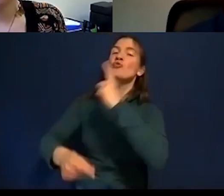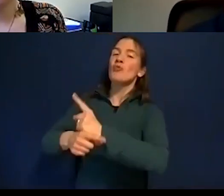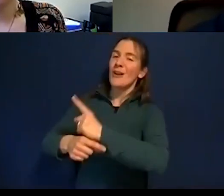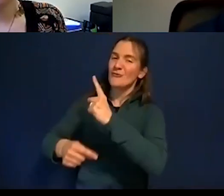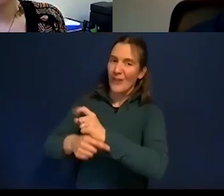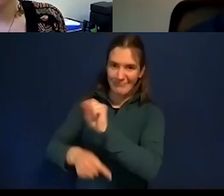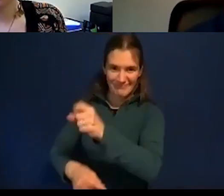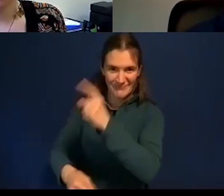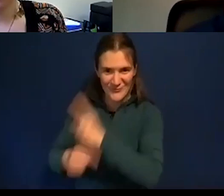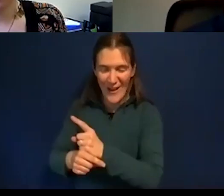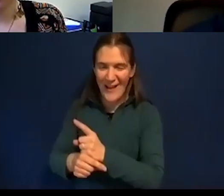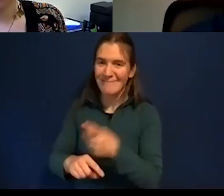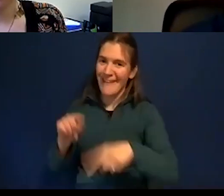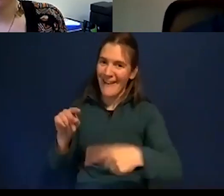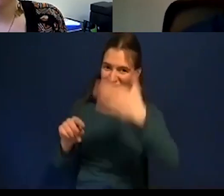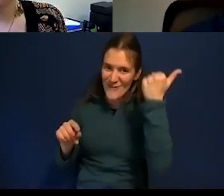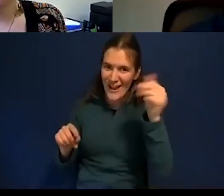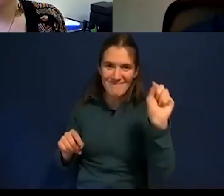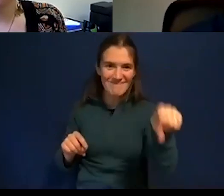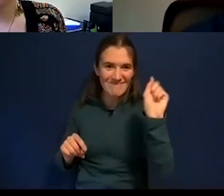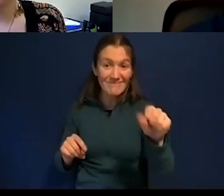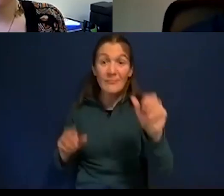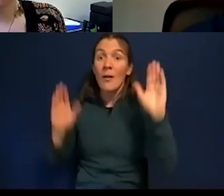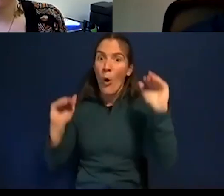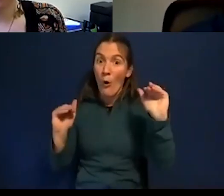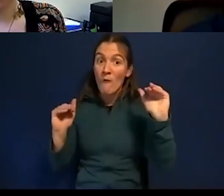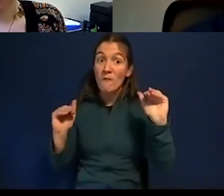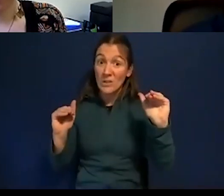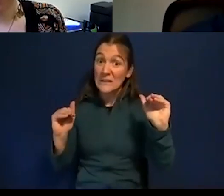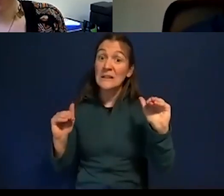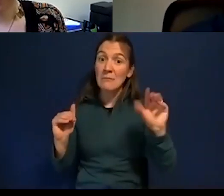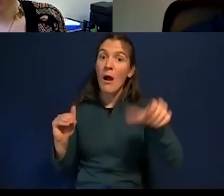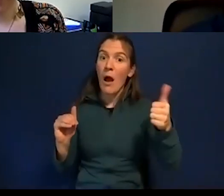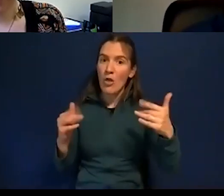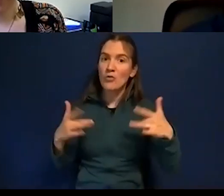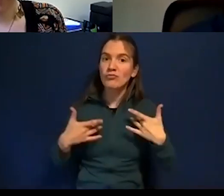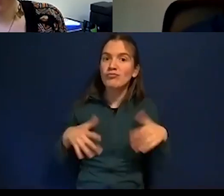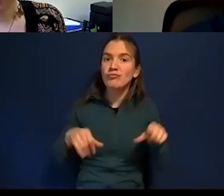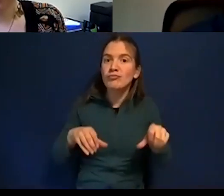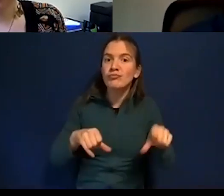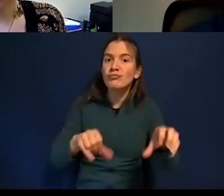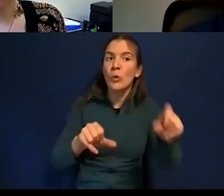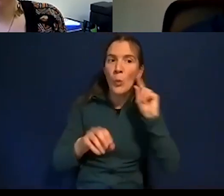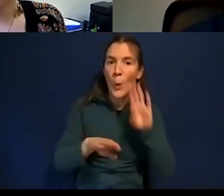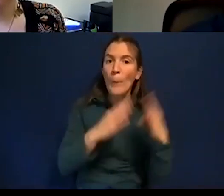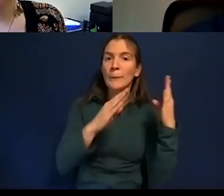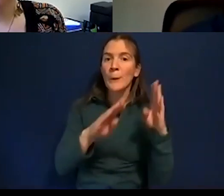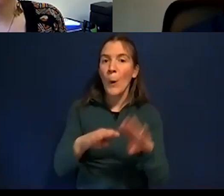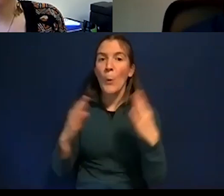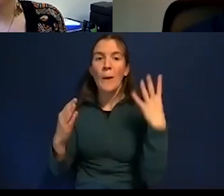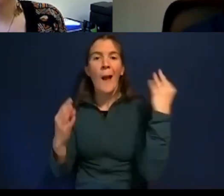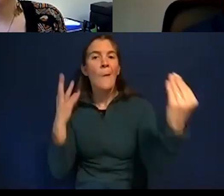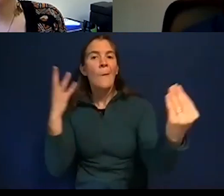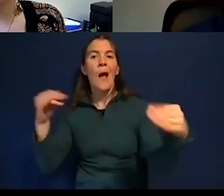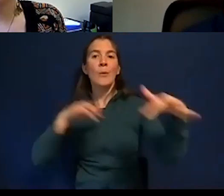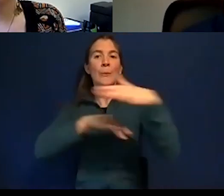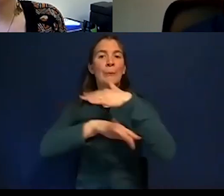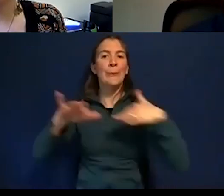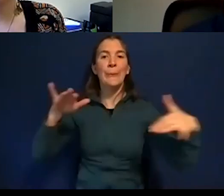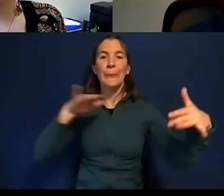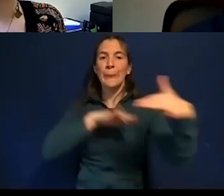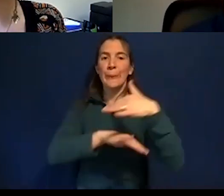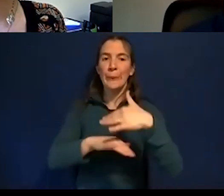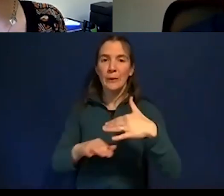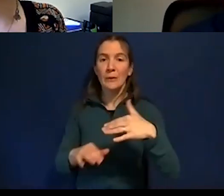walk, correct. Yes, and hopefully some of these other areas are going to be opening up outside with the gallery walk. I